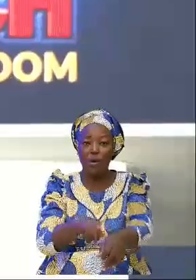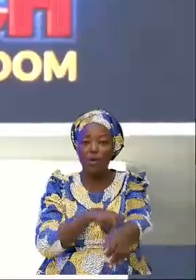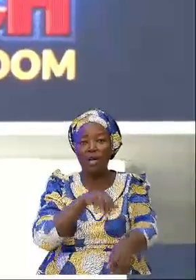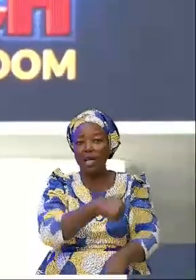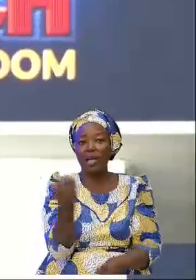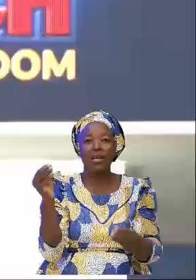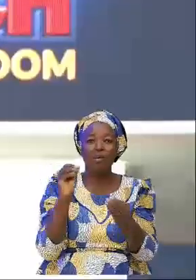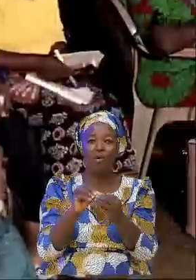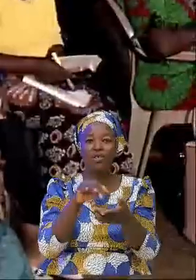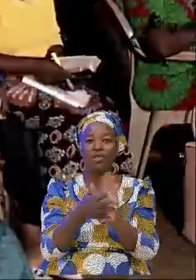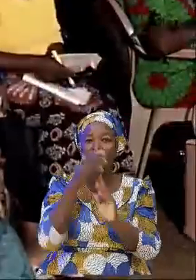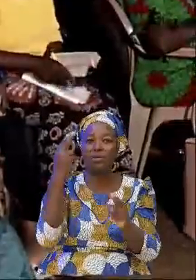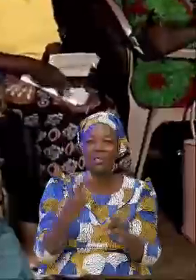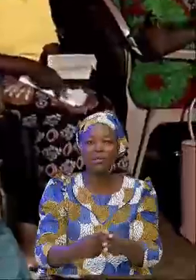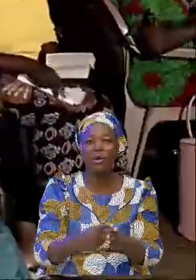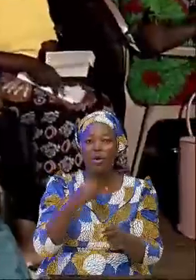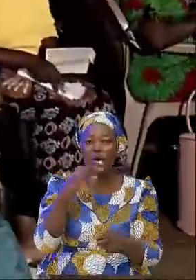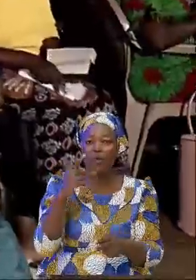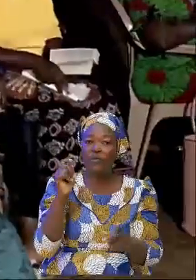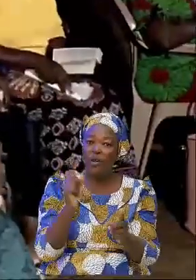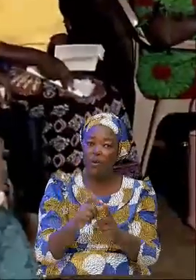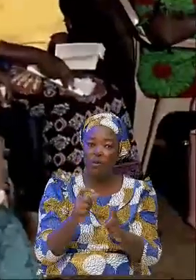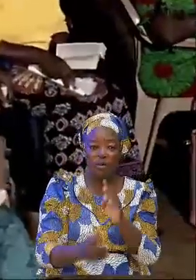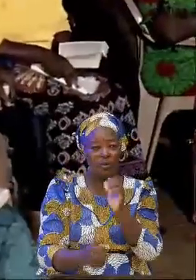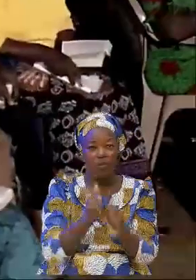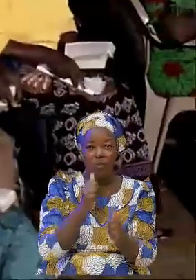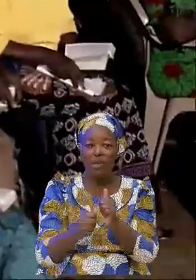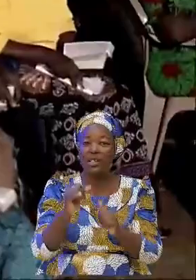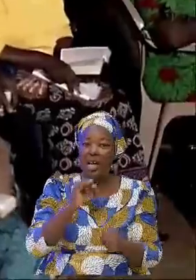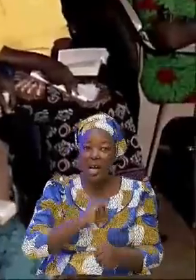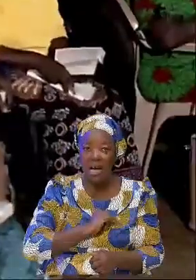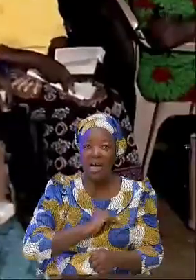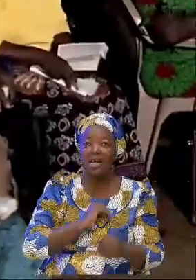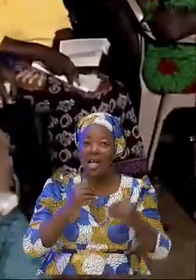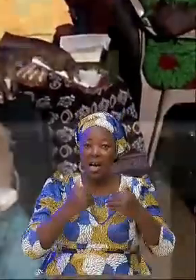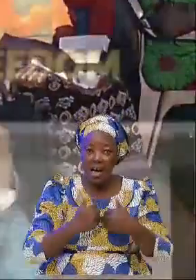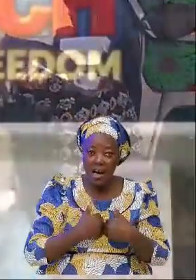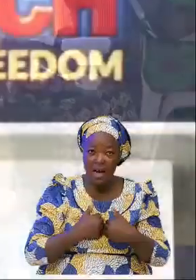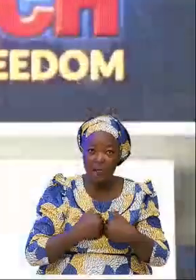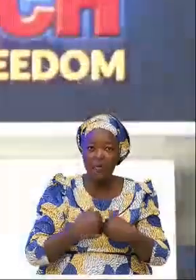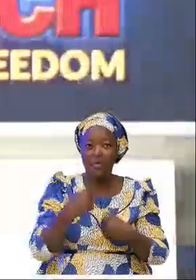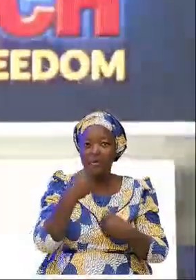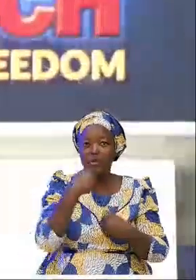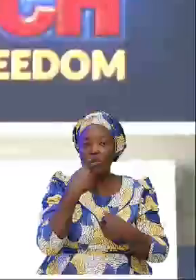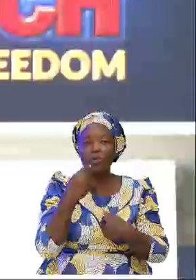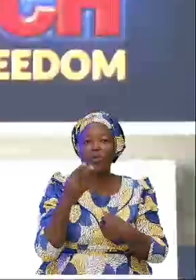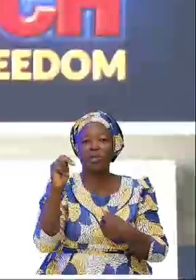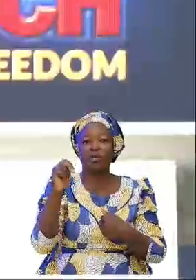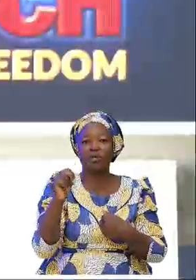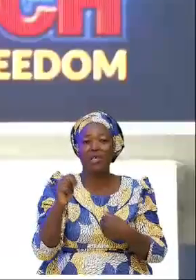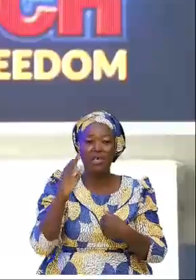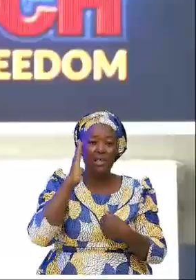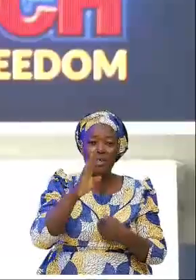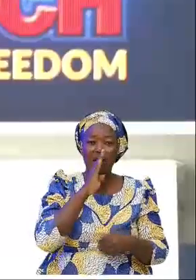my words be prolonged anymore, but the word which